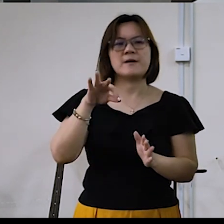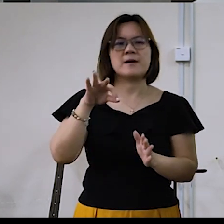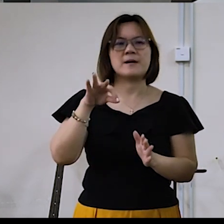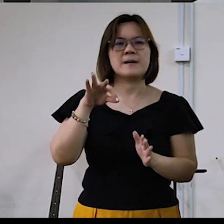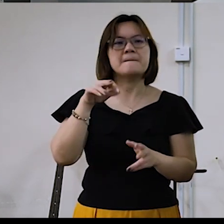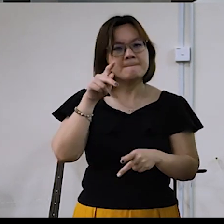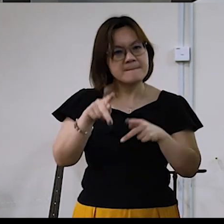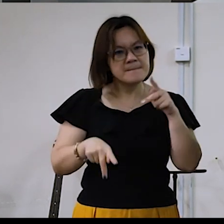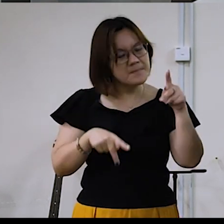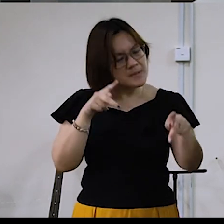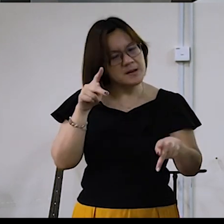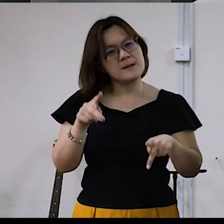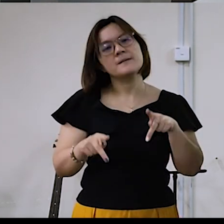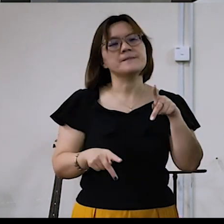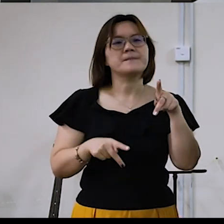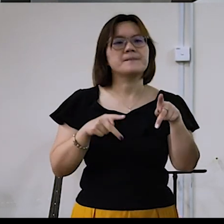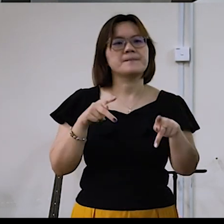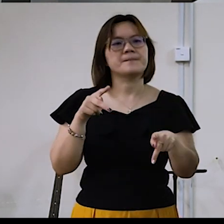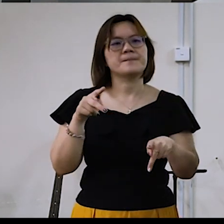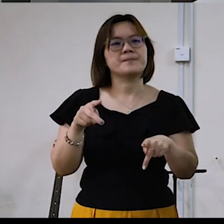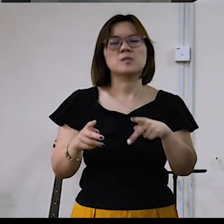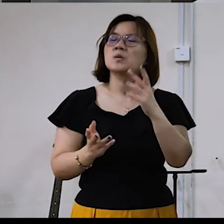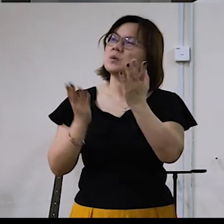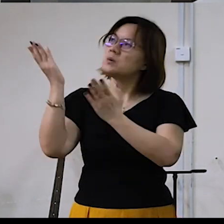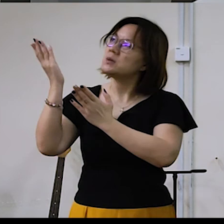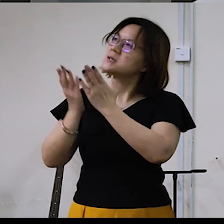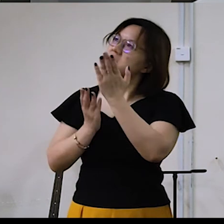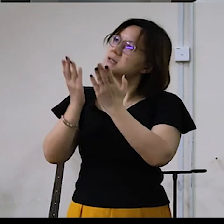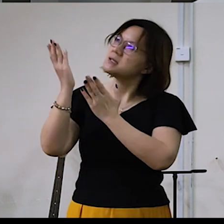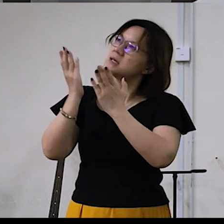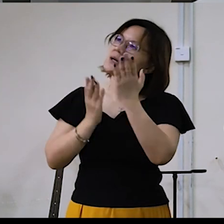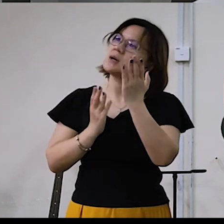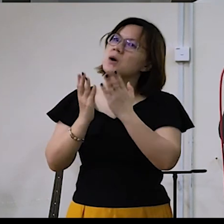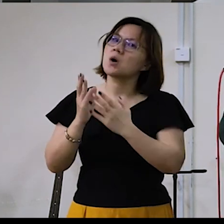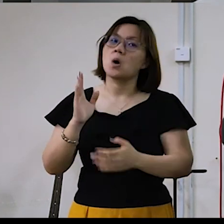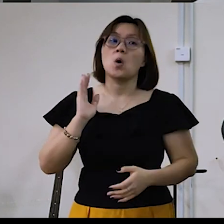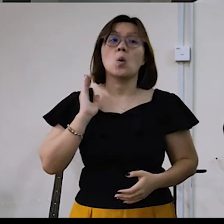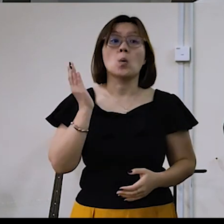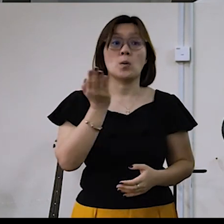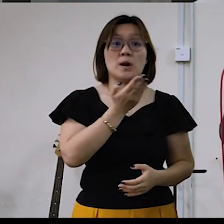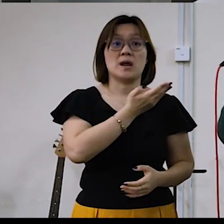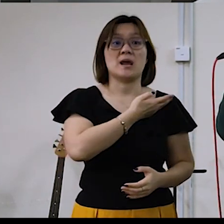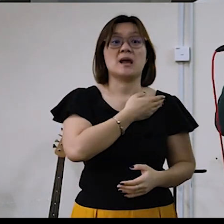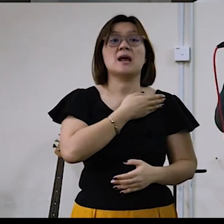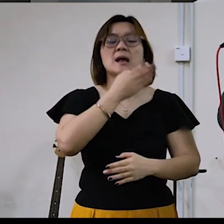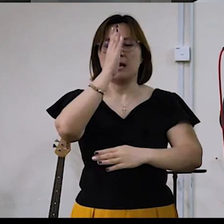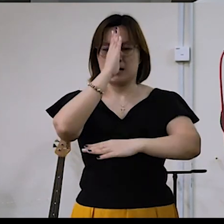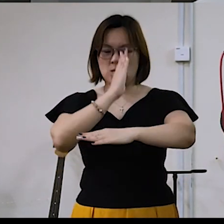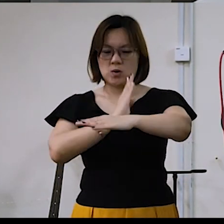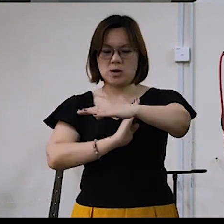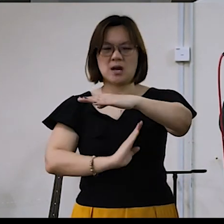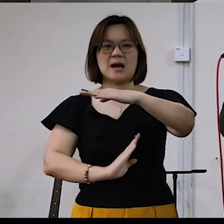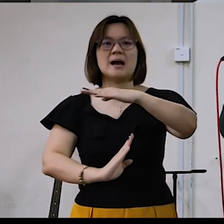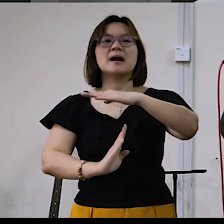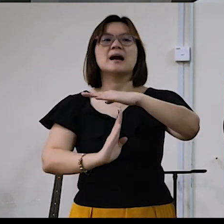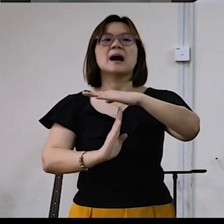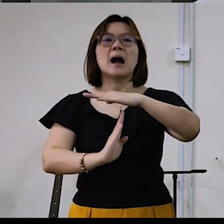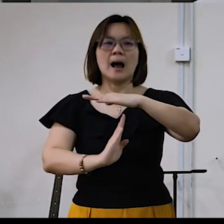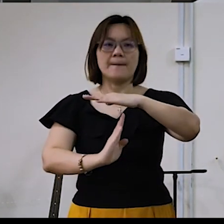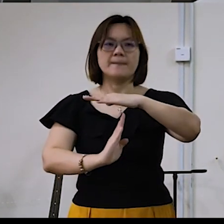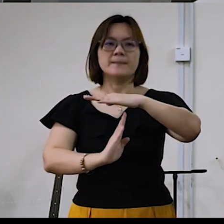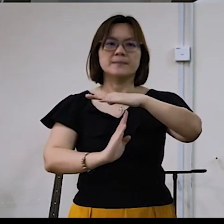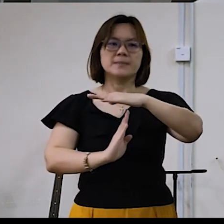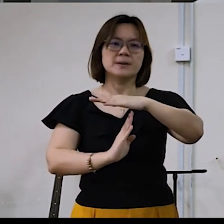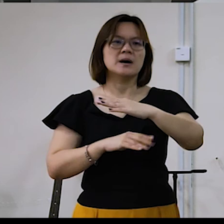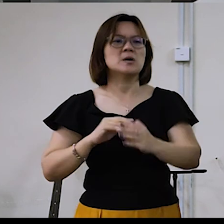proud. Come to the ministry of God. Stay humble. If I don't do the sound system there, the church will die.